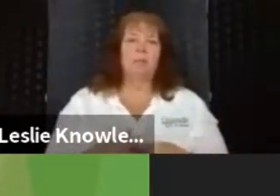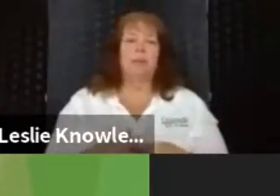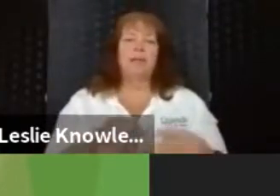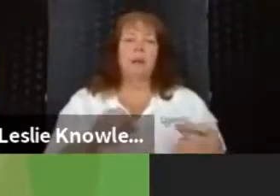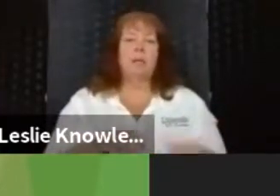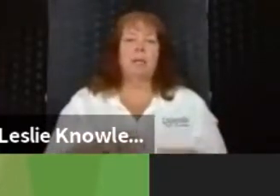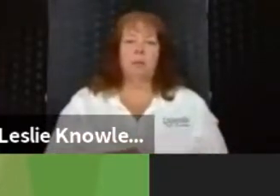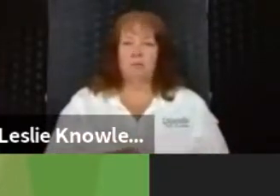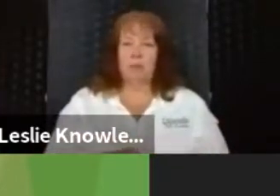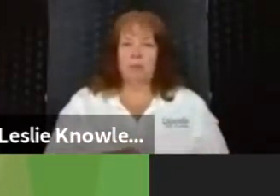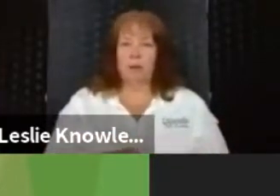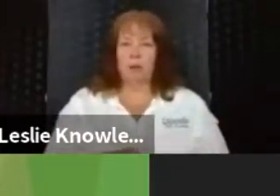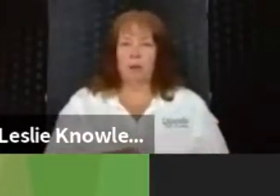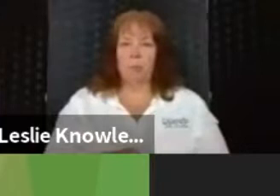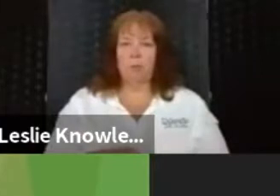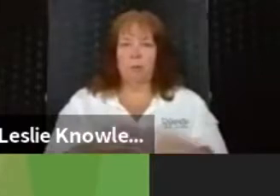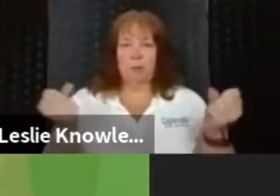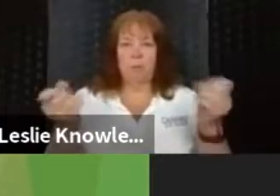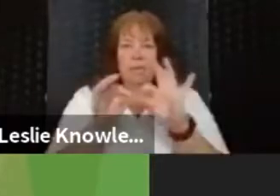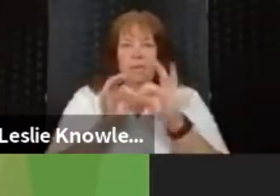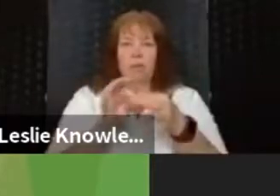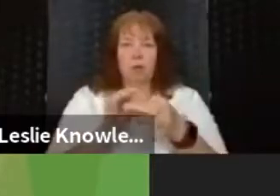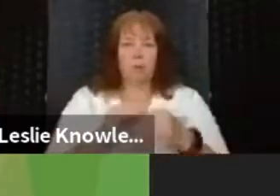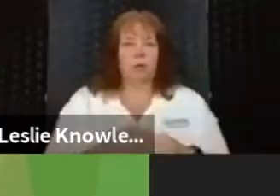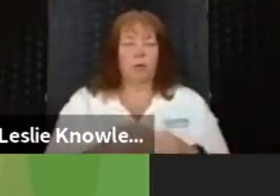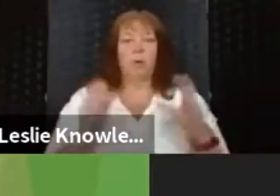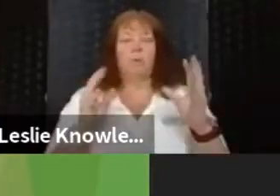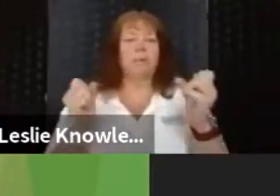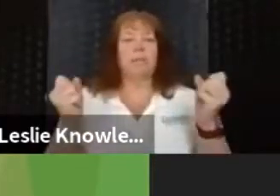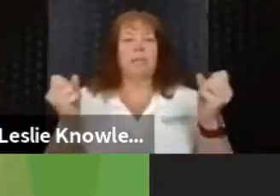us, and then we give you feedback on your performance,